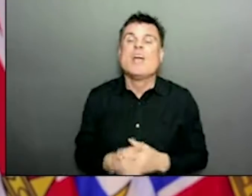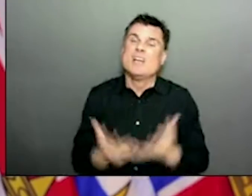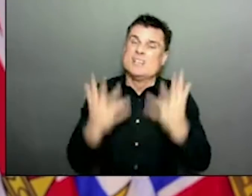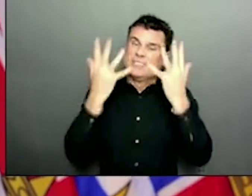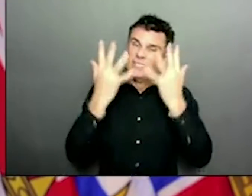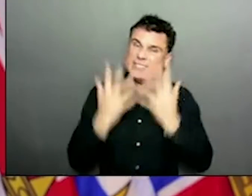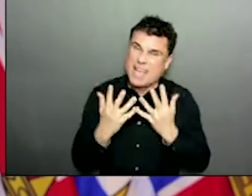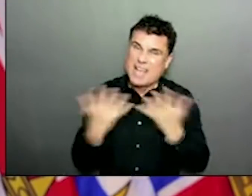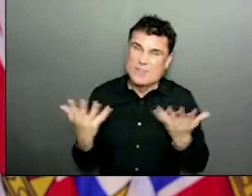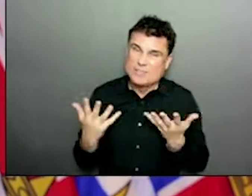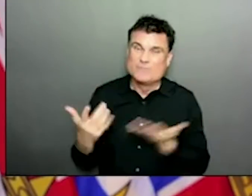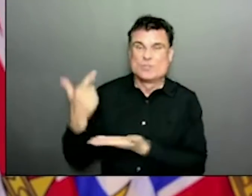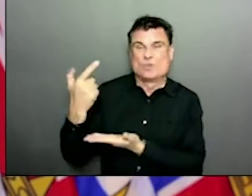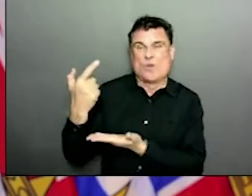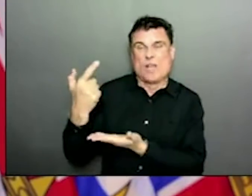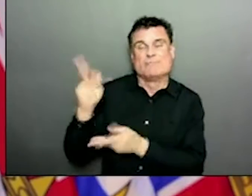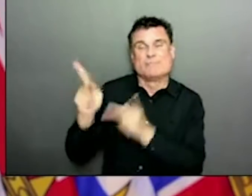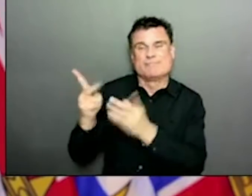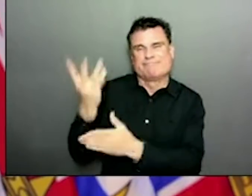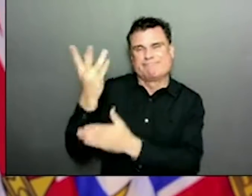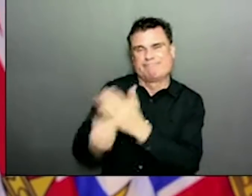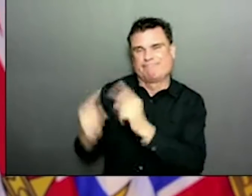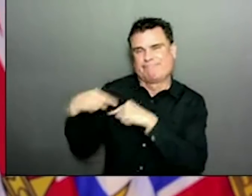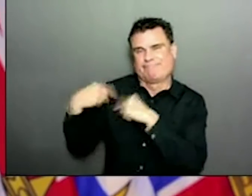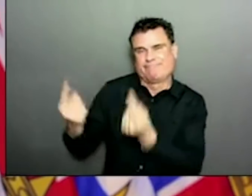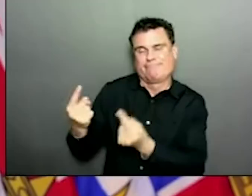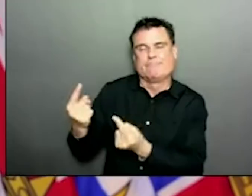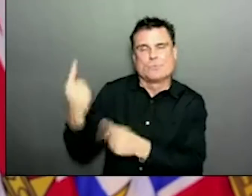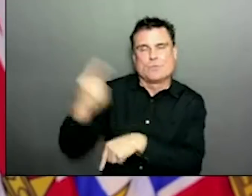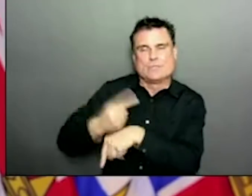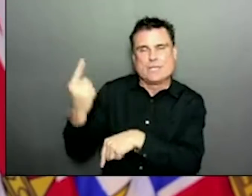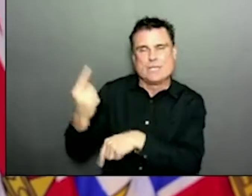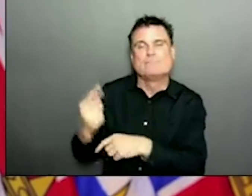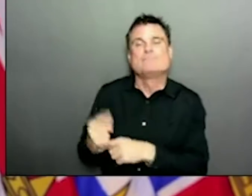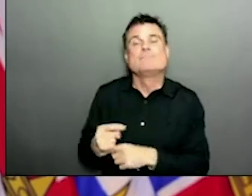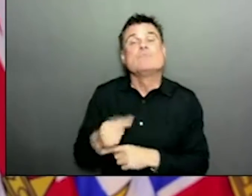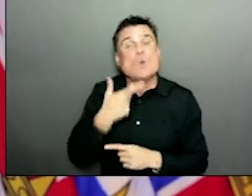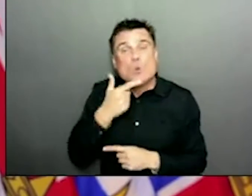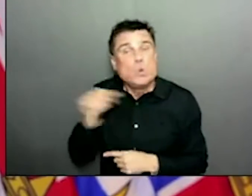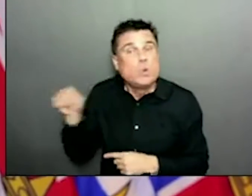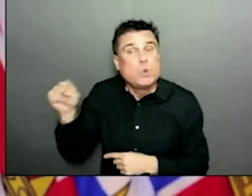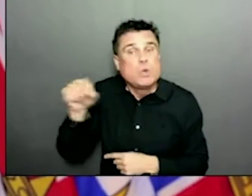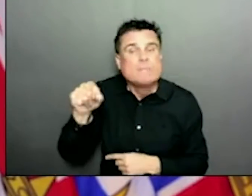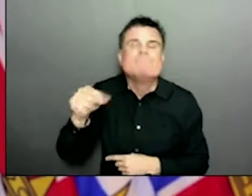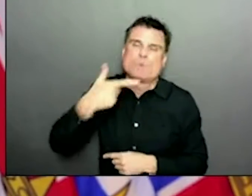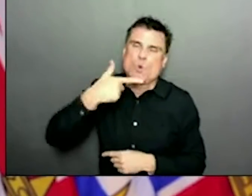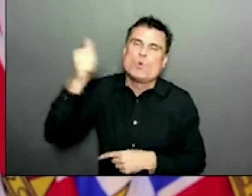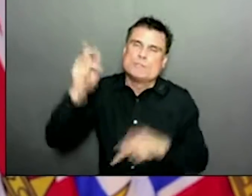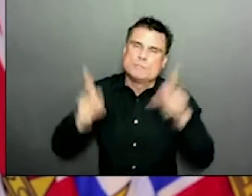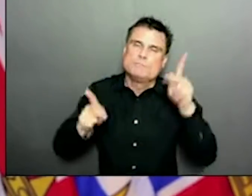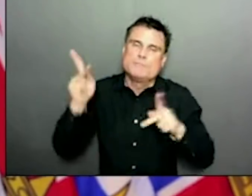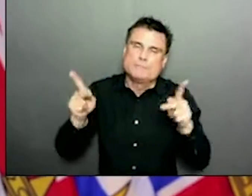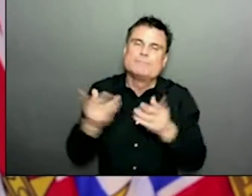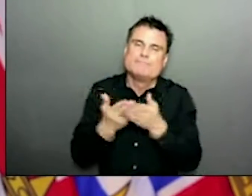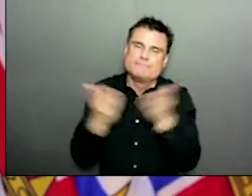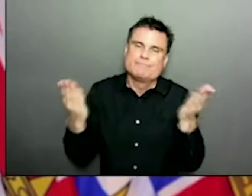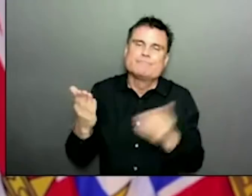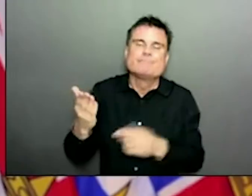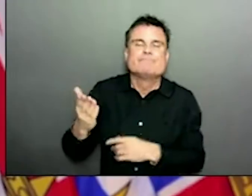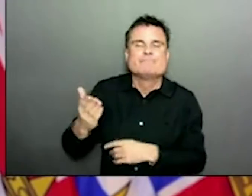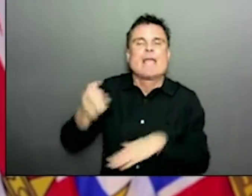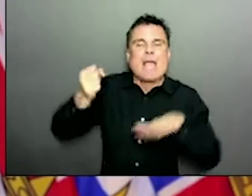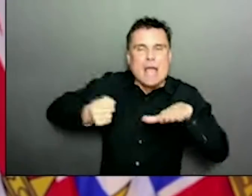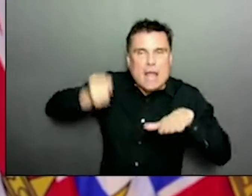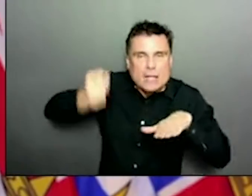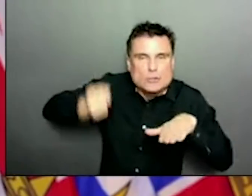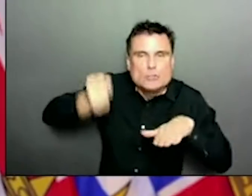COVID-19. The majority of them, again, are seniors and elders in long-term care, bringing the total number of people who've died in